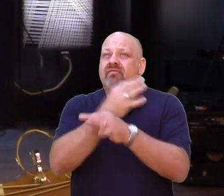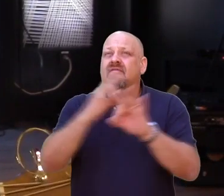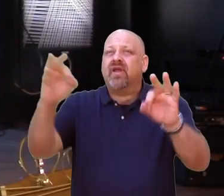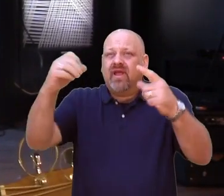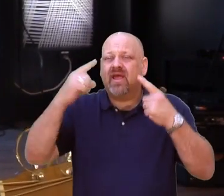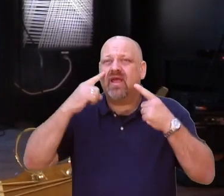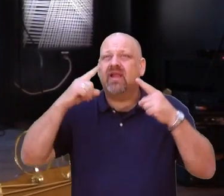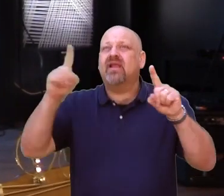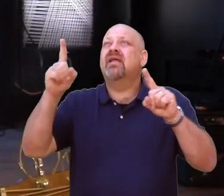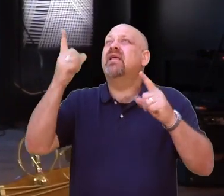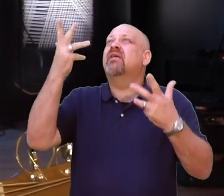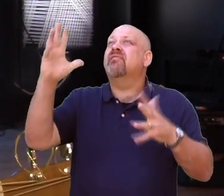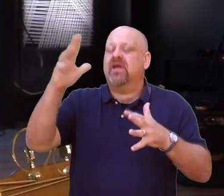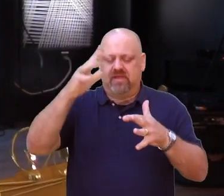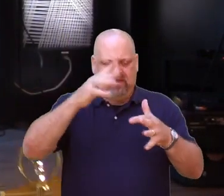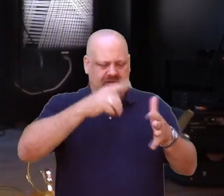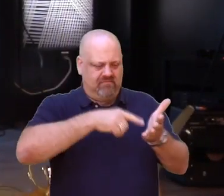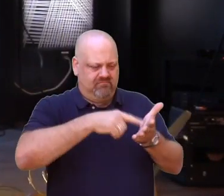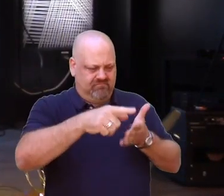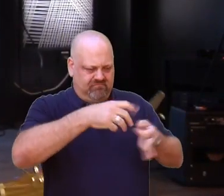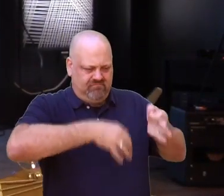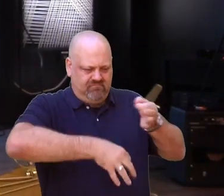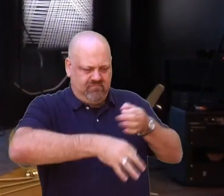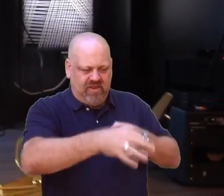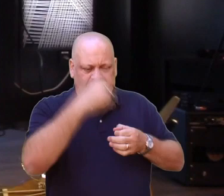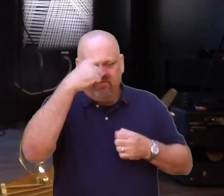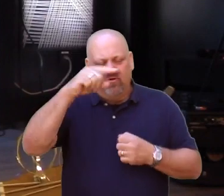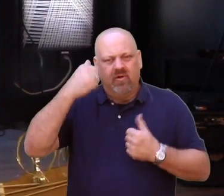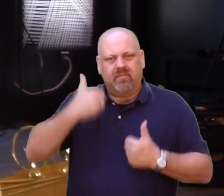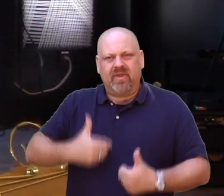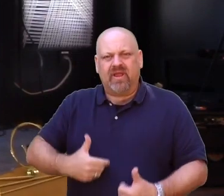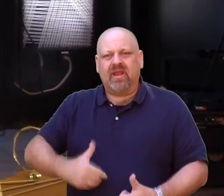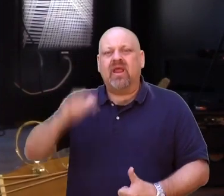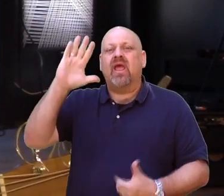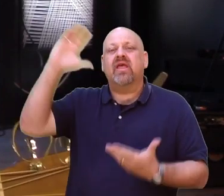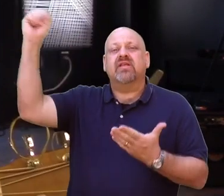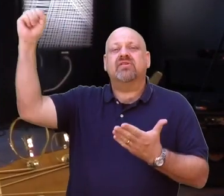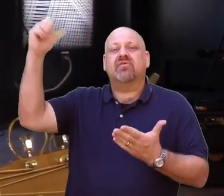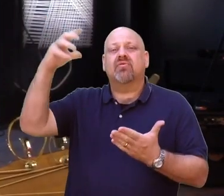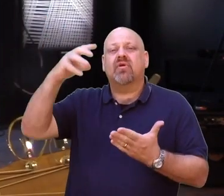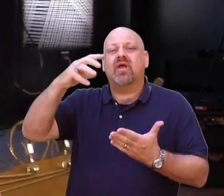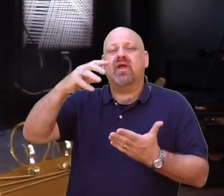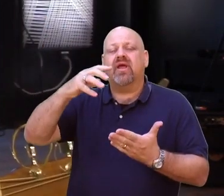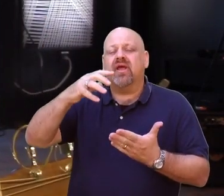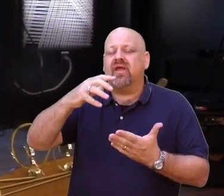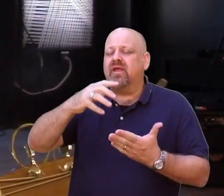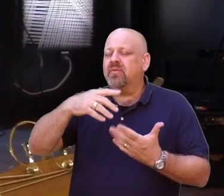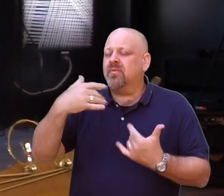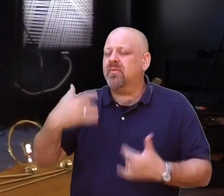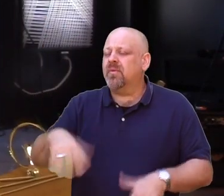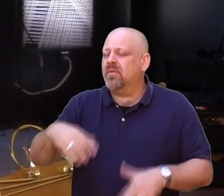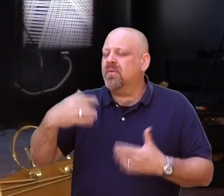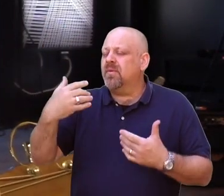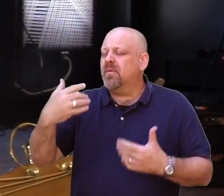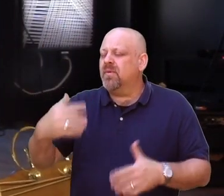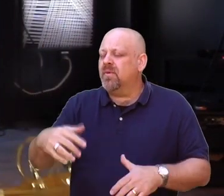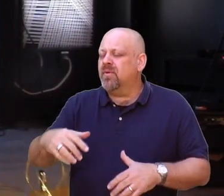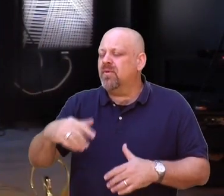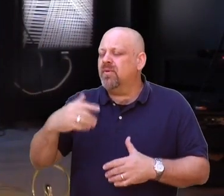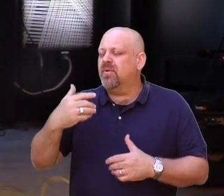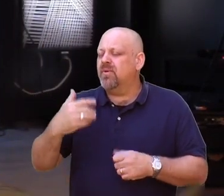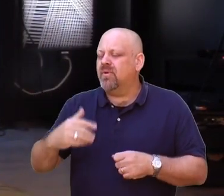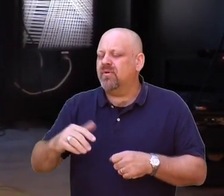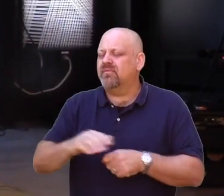am. Free at last, he has ransomed me, oh, his grace runs